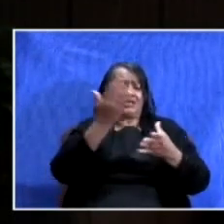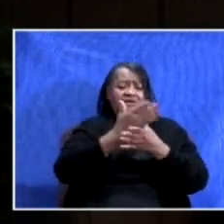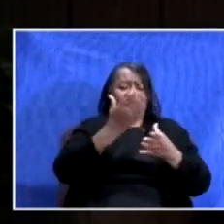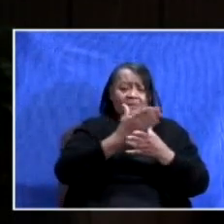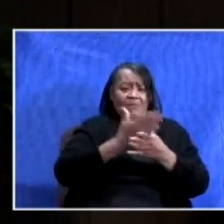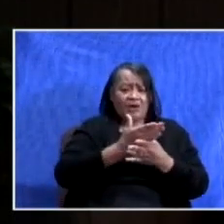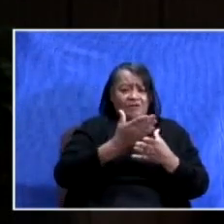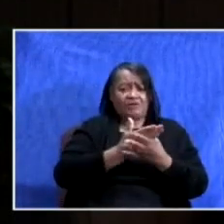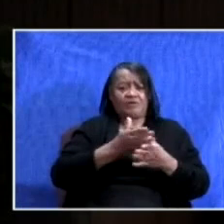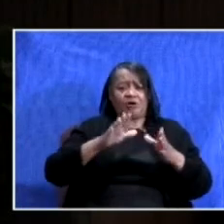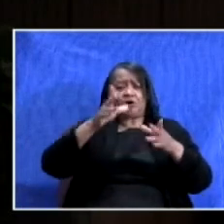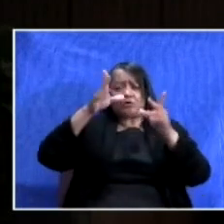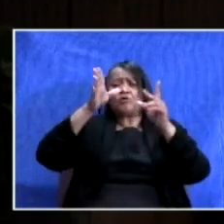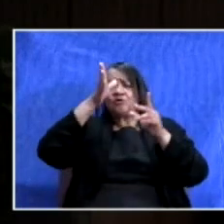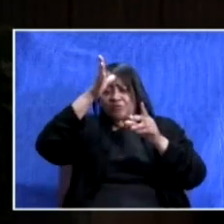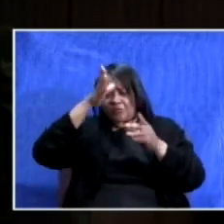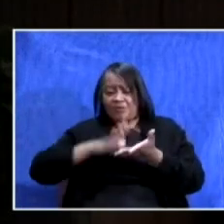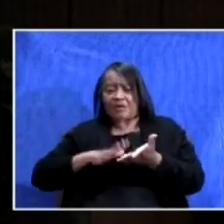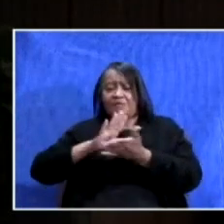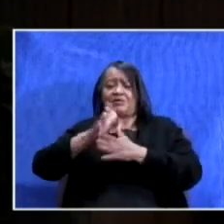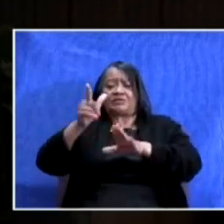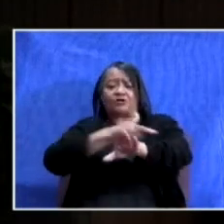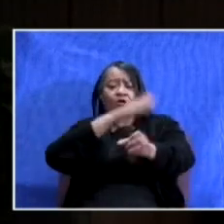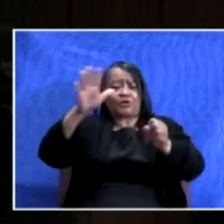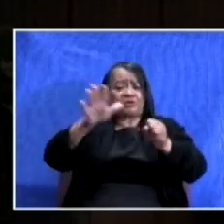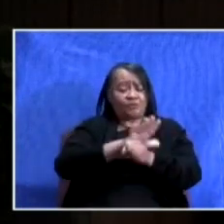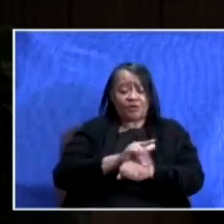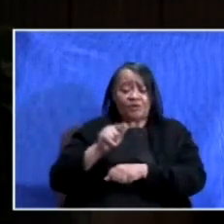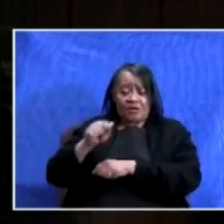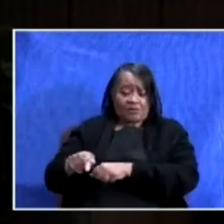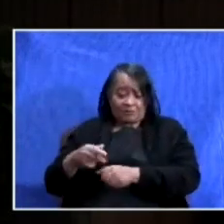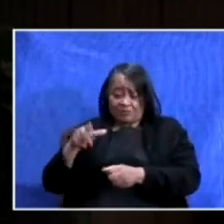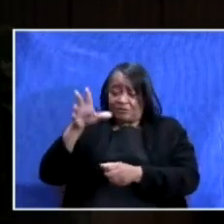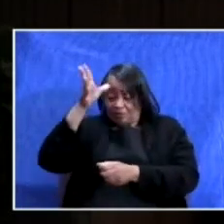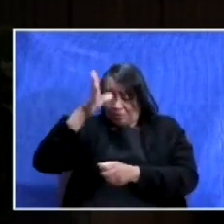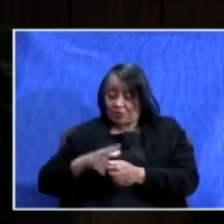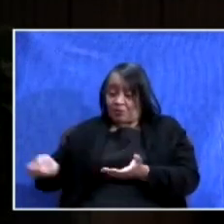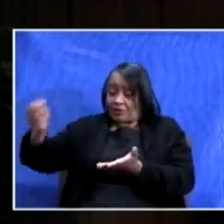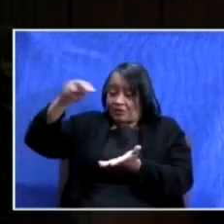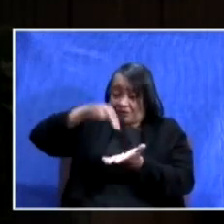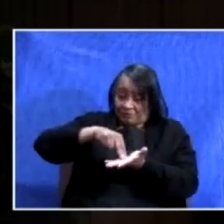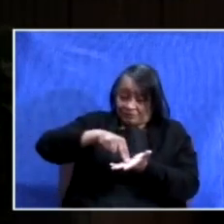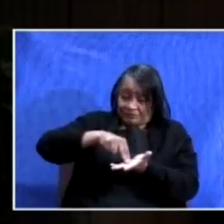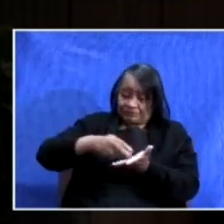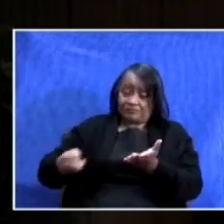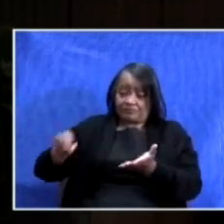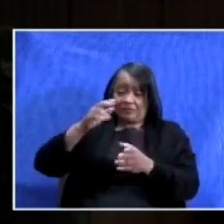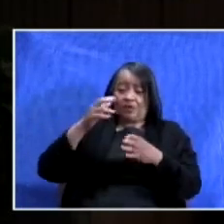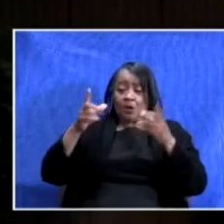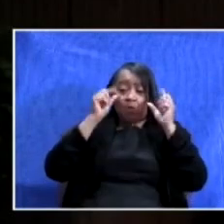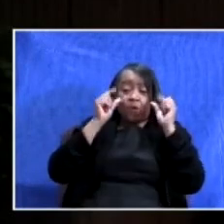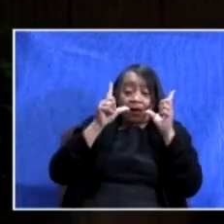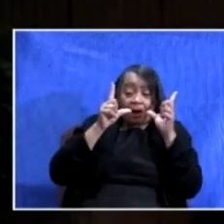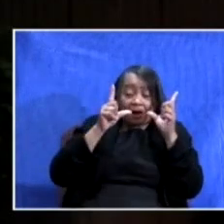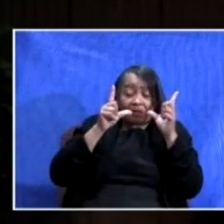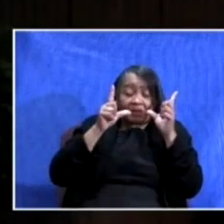peace long enough, he will get up, he will get woke,